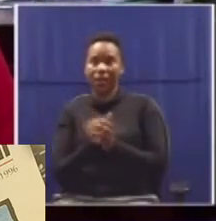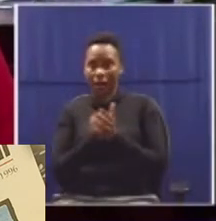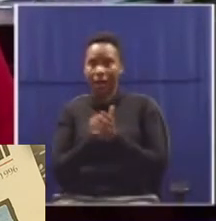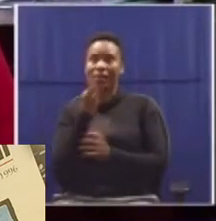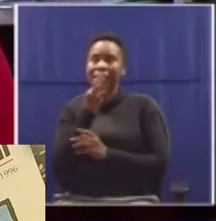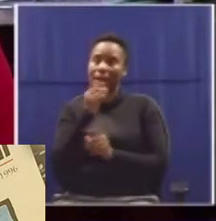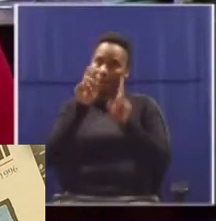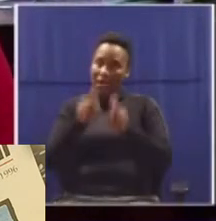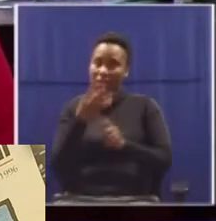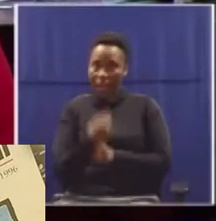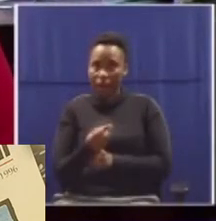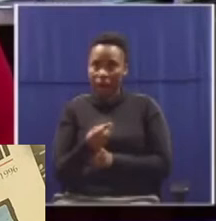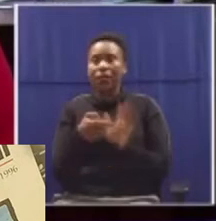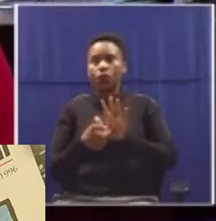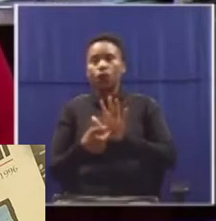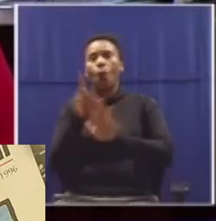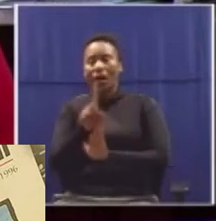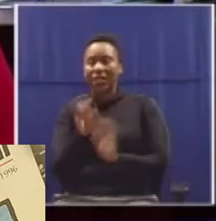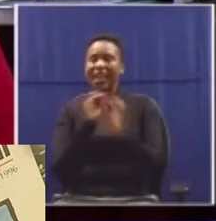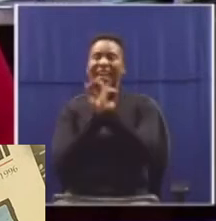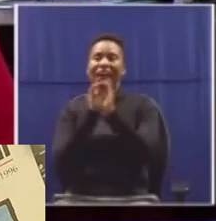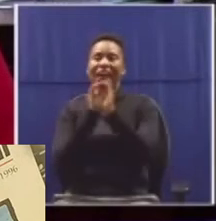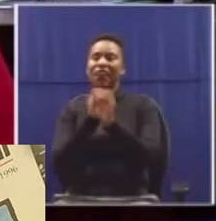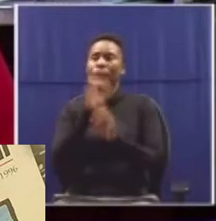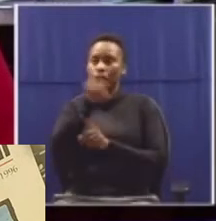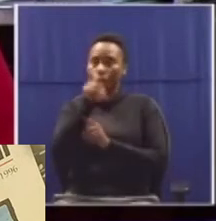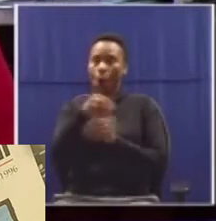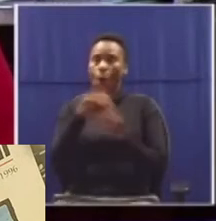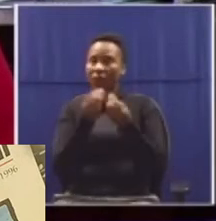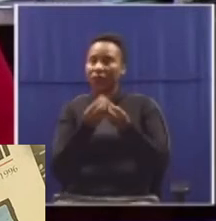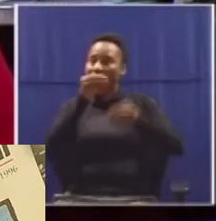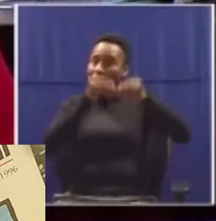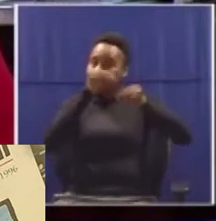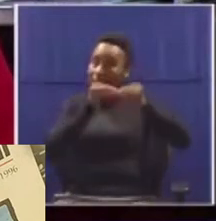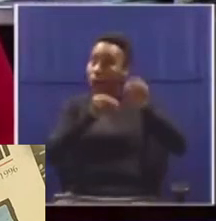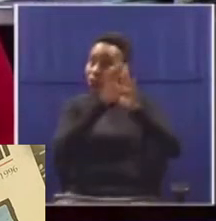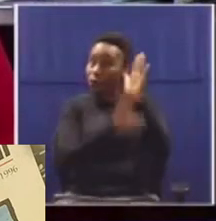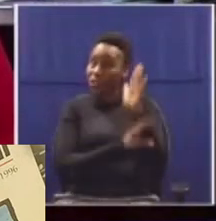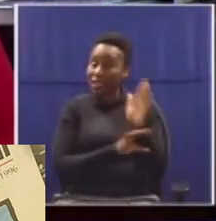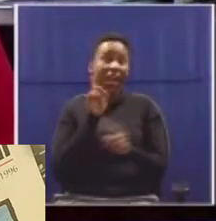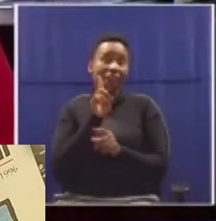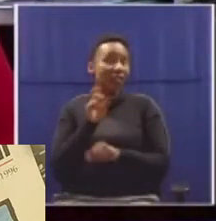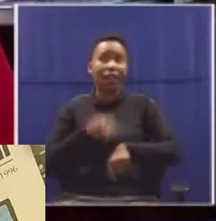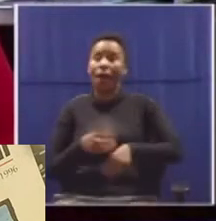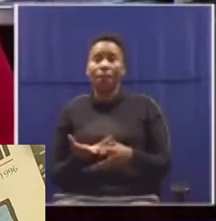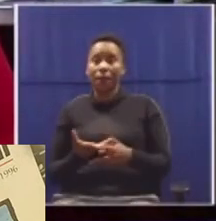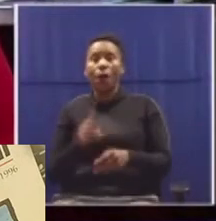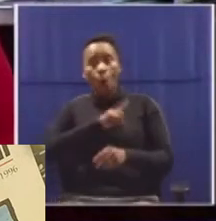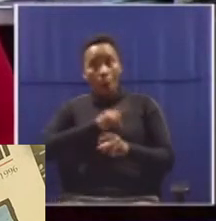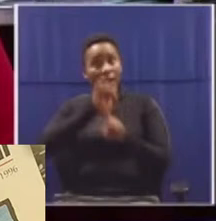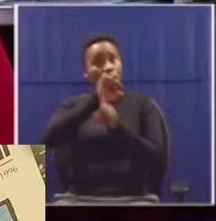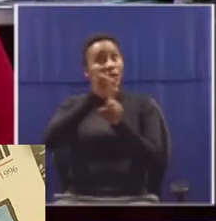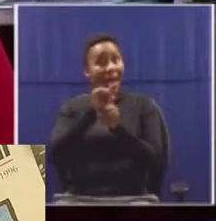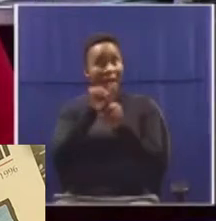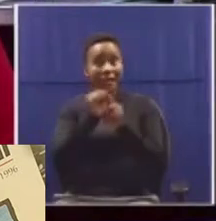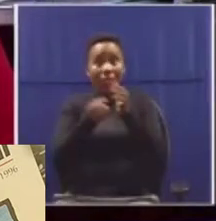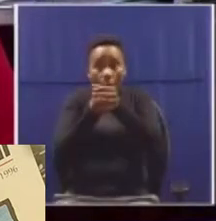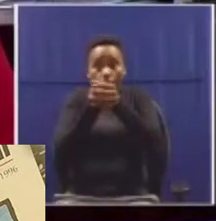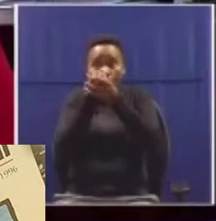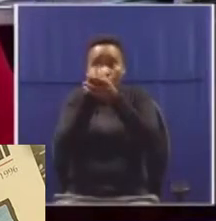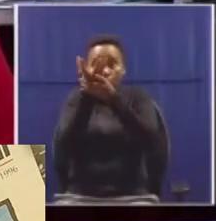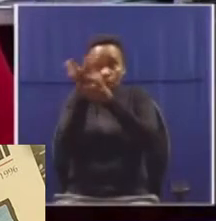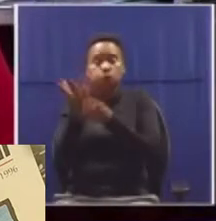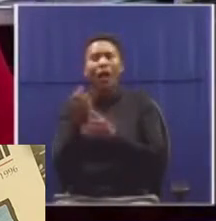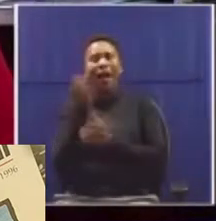this also shows that there is nothing wrong with amending the Constitution every now and then because Society evolves and our